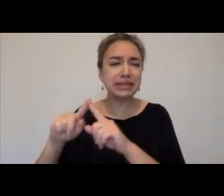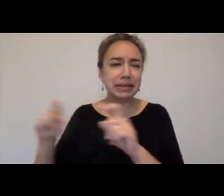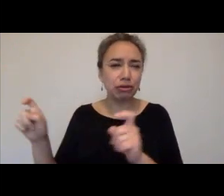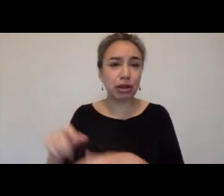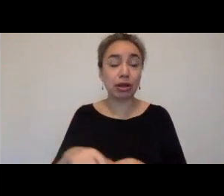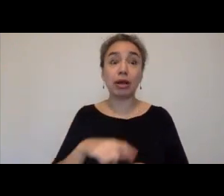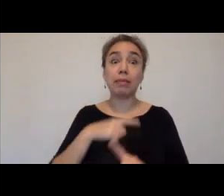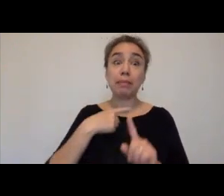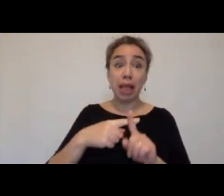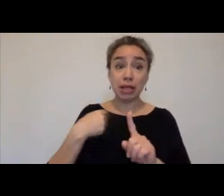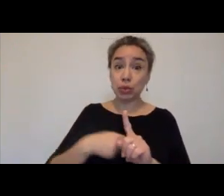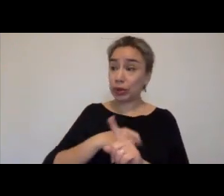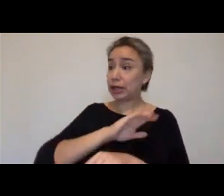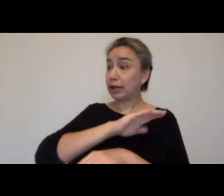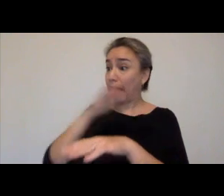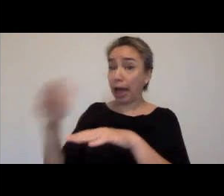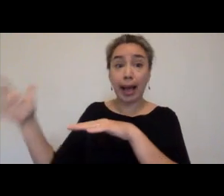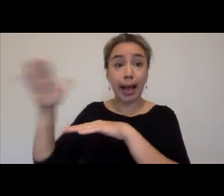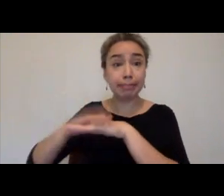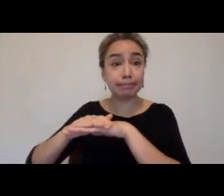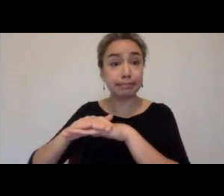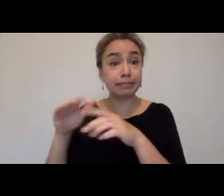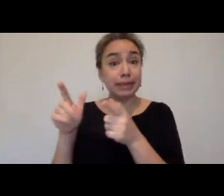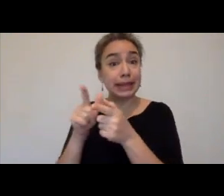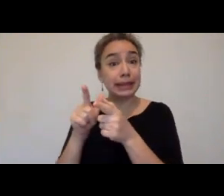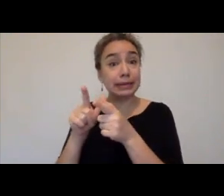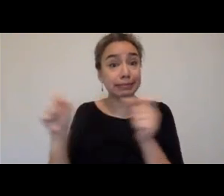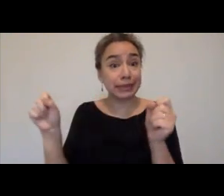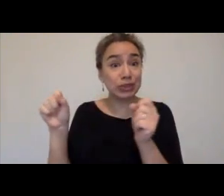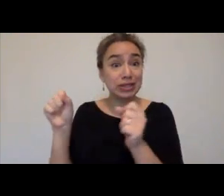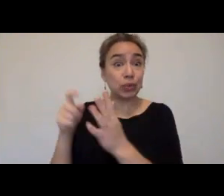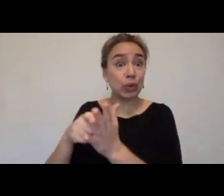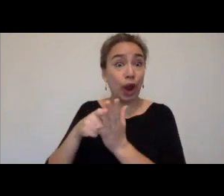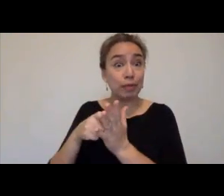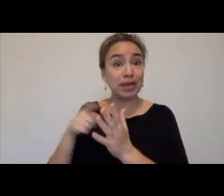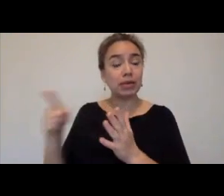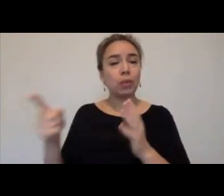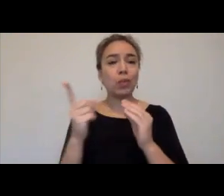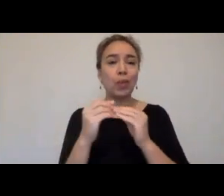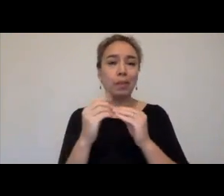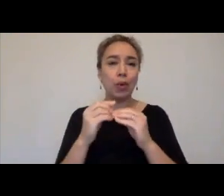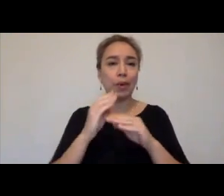well adds yet another barrier to their academic success.